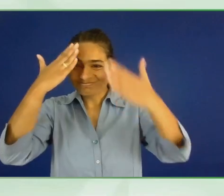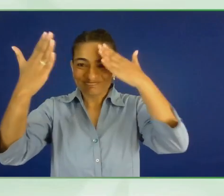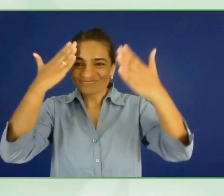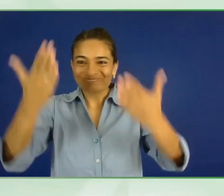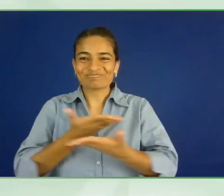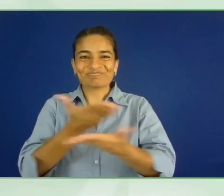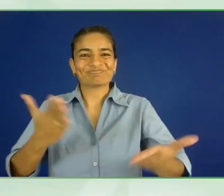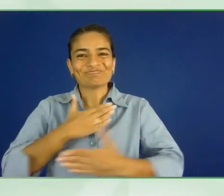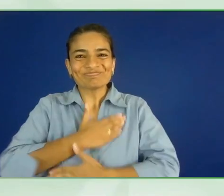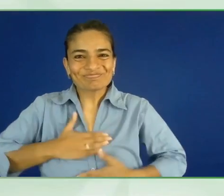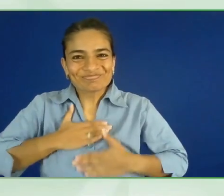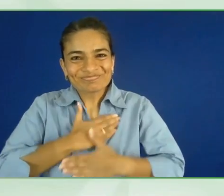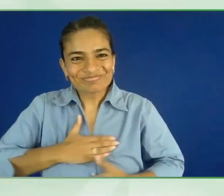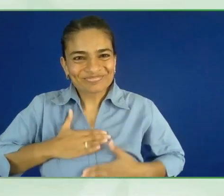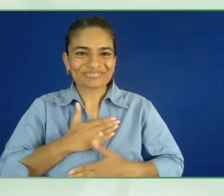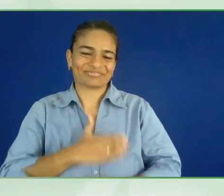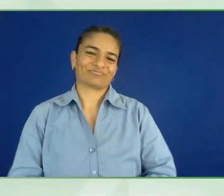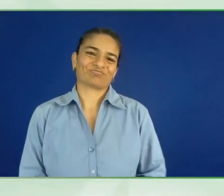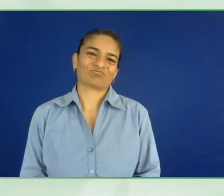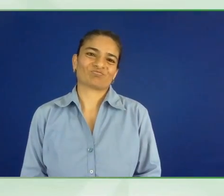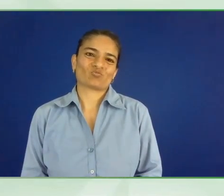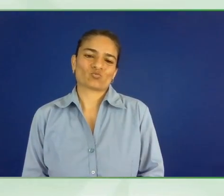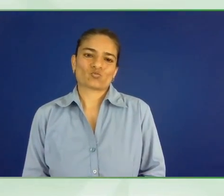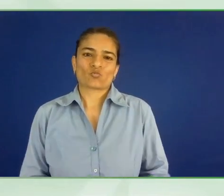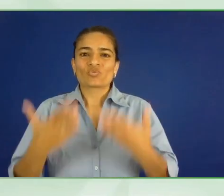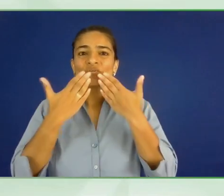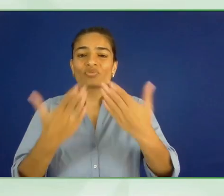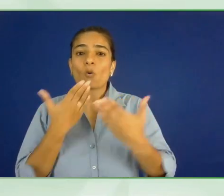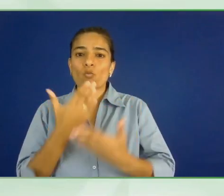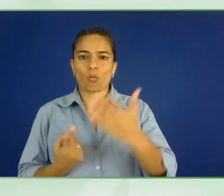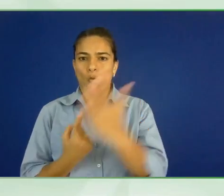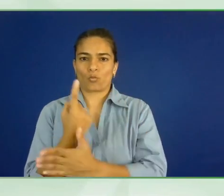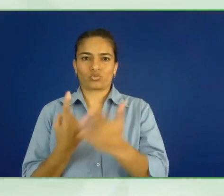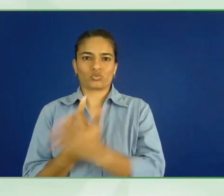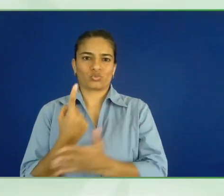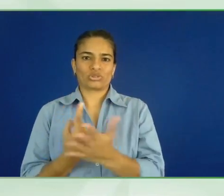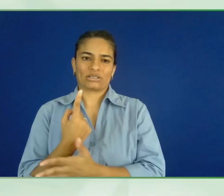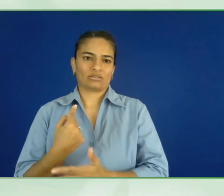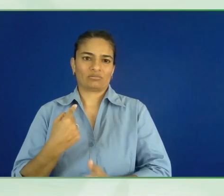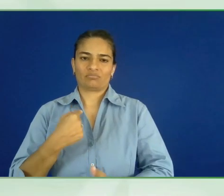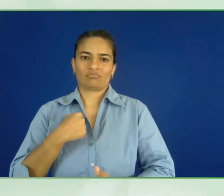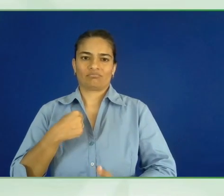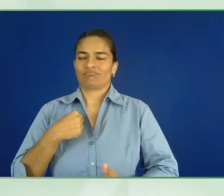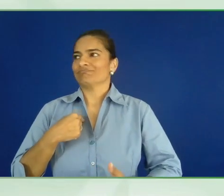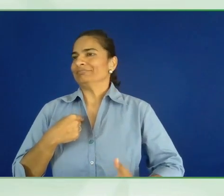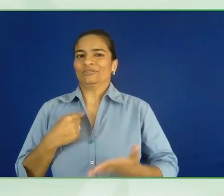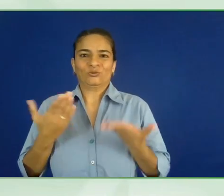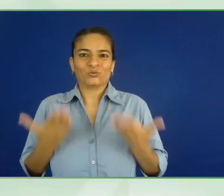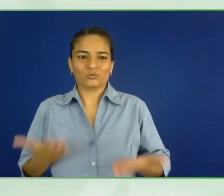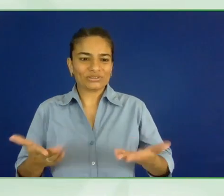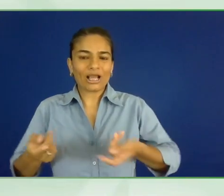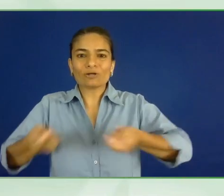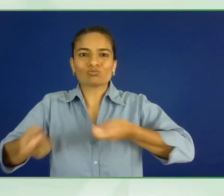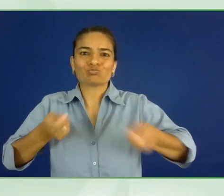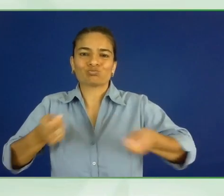Thank you for this opportunity. I am excited to moderate such an important panel,